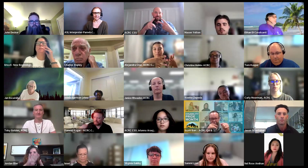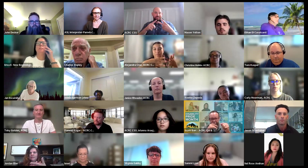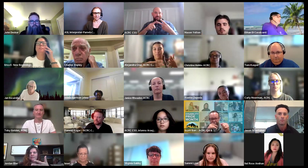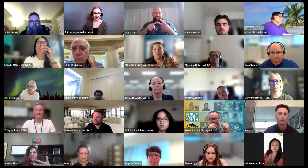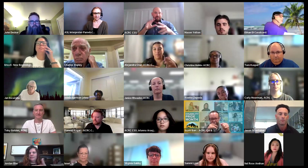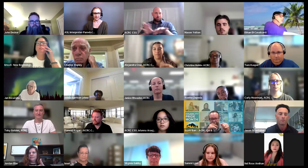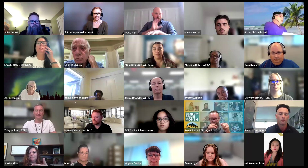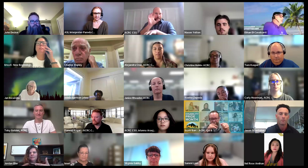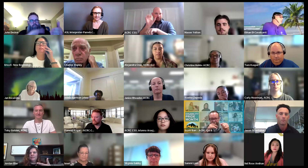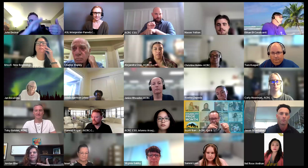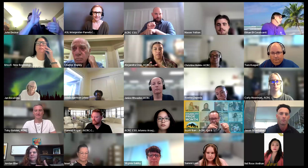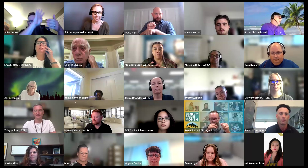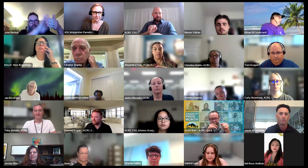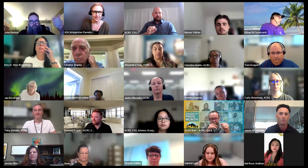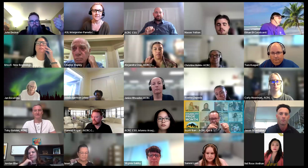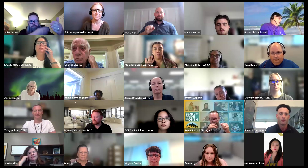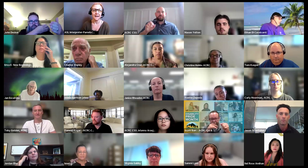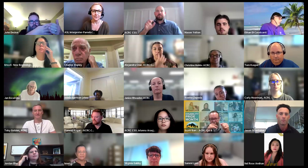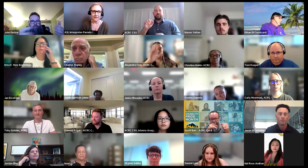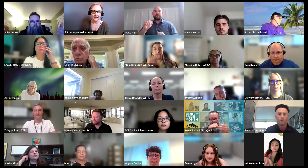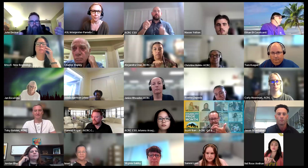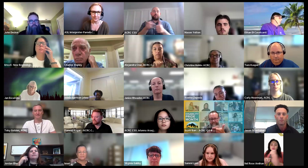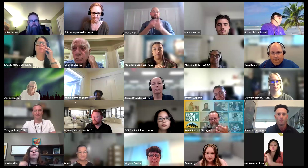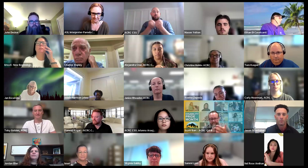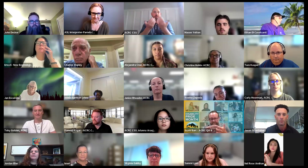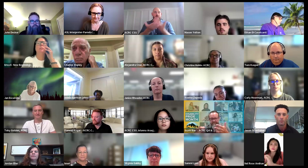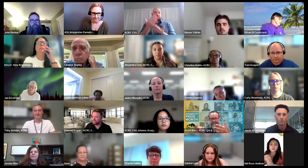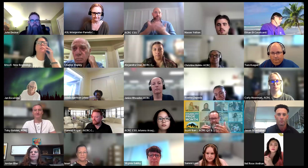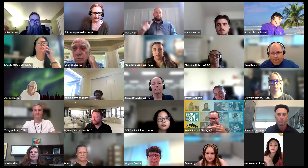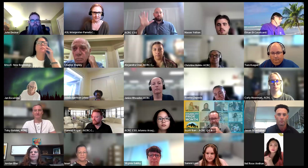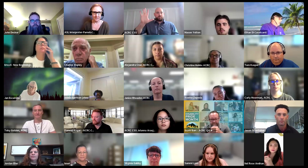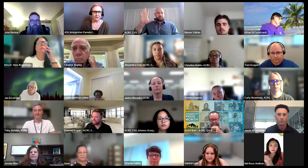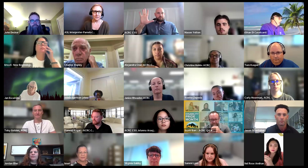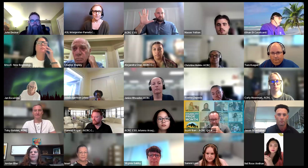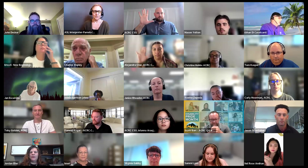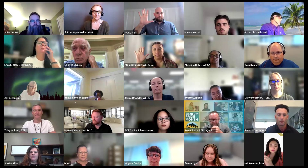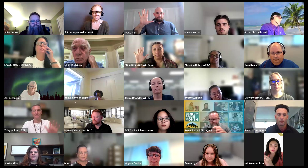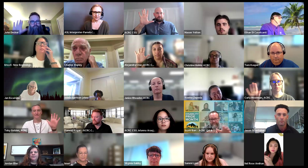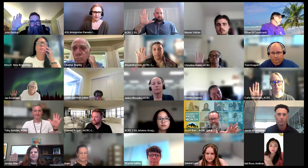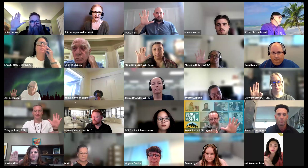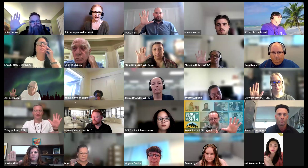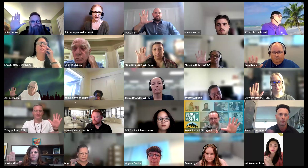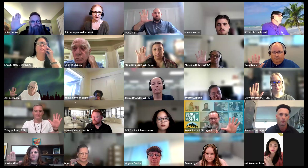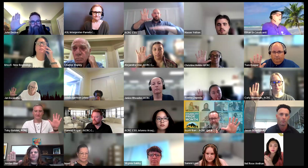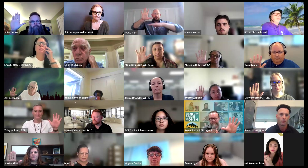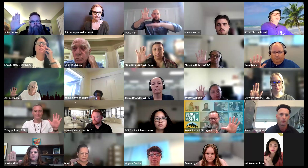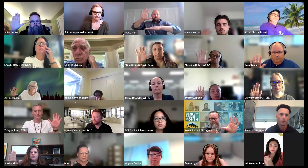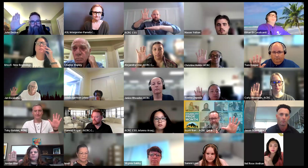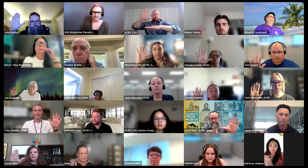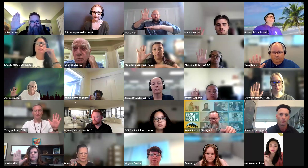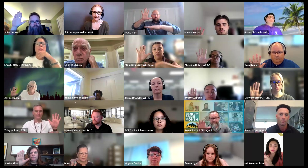basically against your other hand. Okay, so that's schedule. Now the second one is appointment. So you take your dominant hand